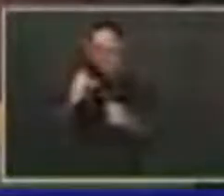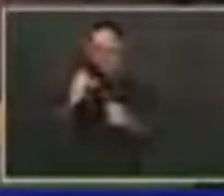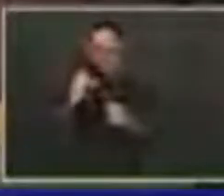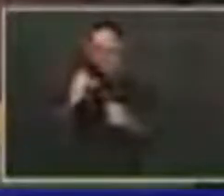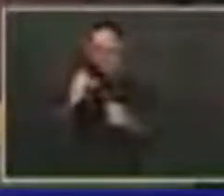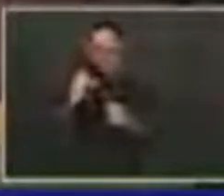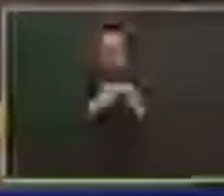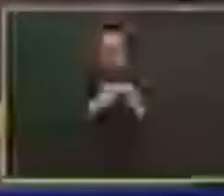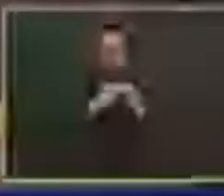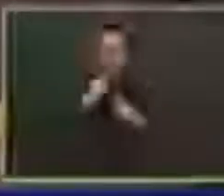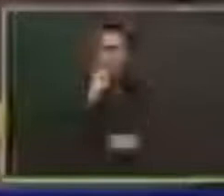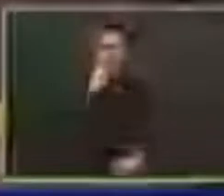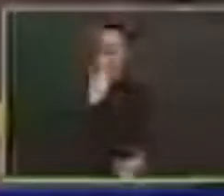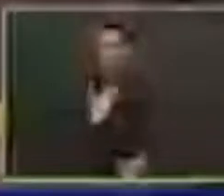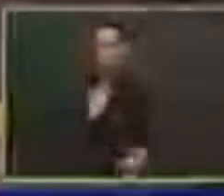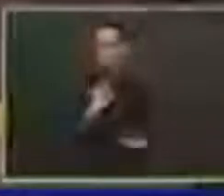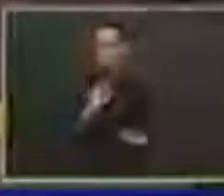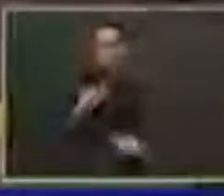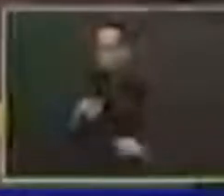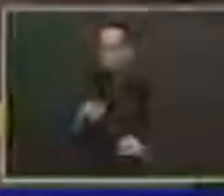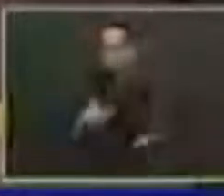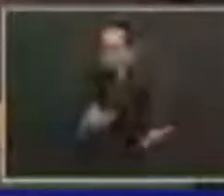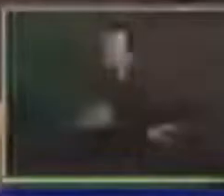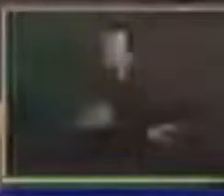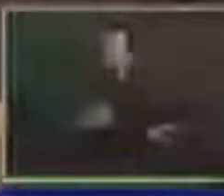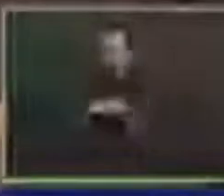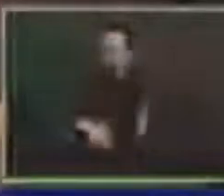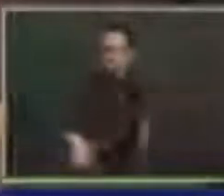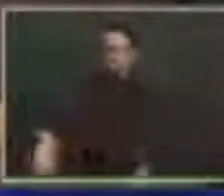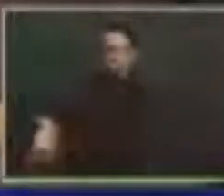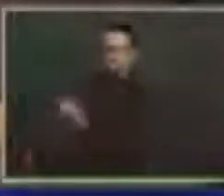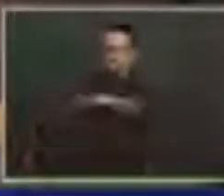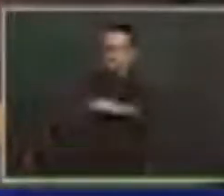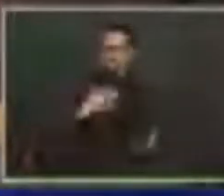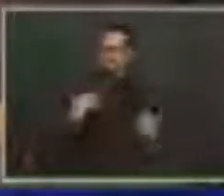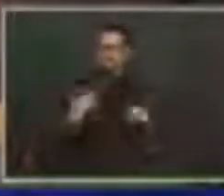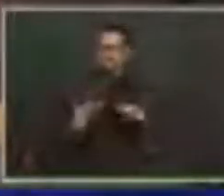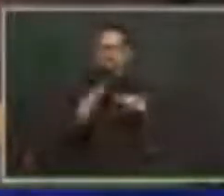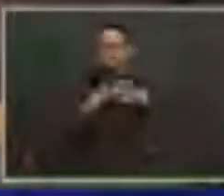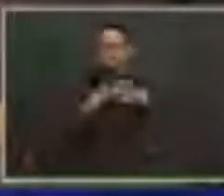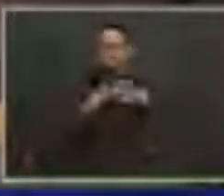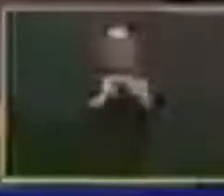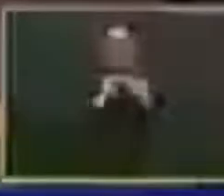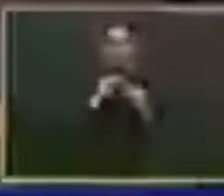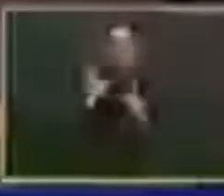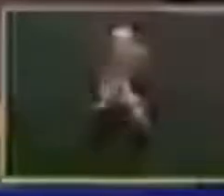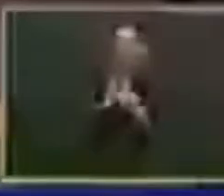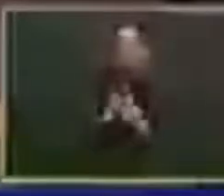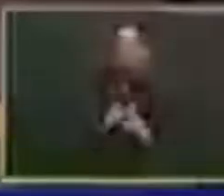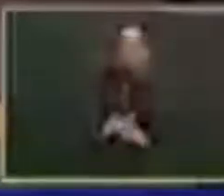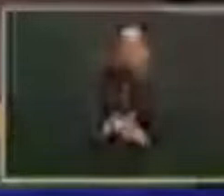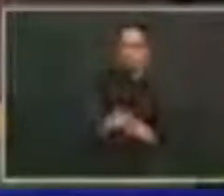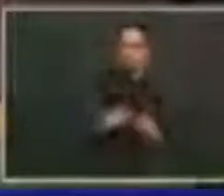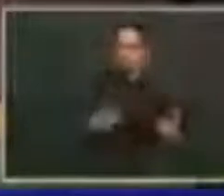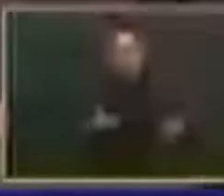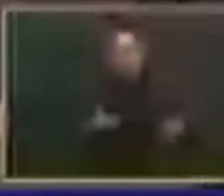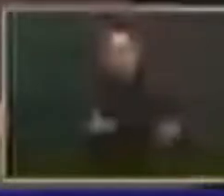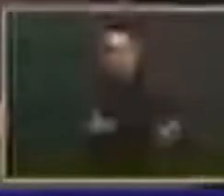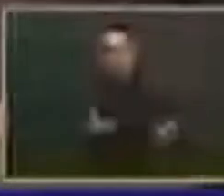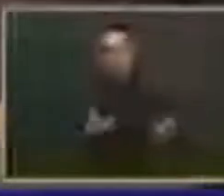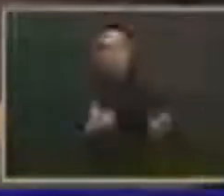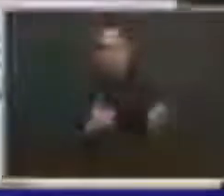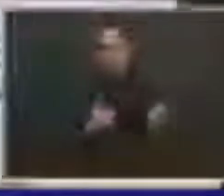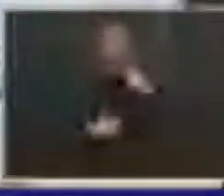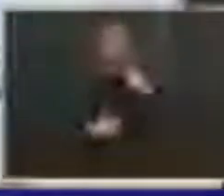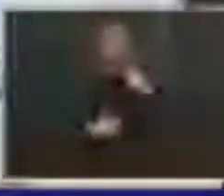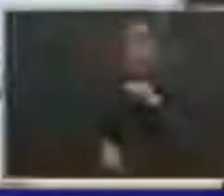that concern you at all? People are already pointing to that. There's 6 schools that have had more than 5 cases in the last week. So there's some pushback on the no spread. Schools